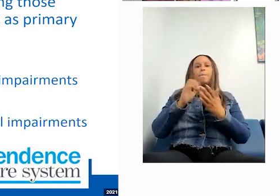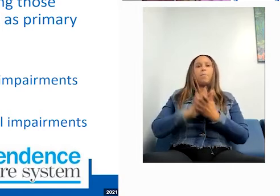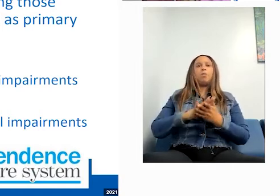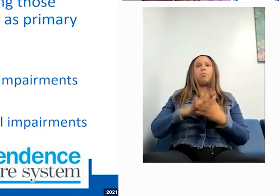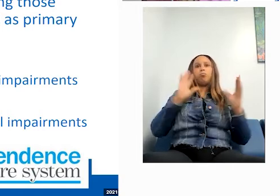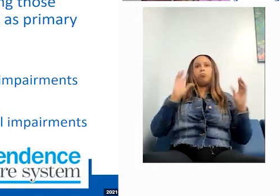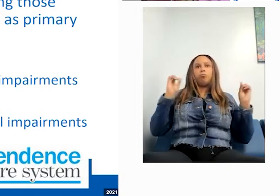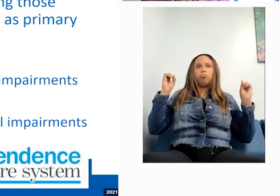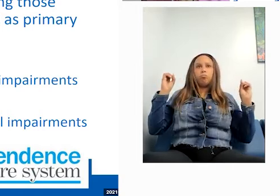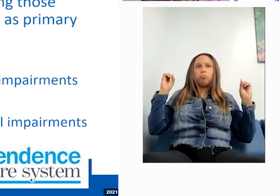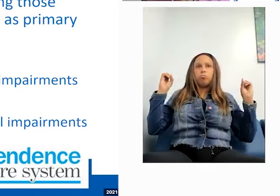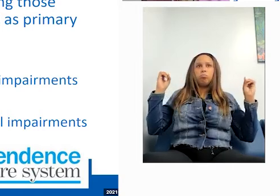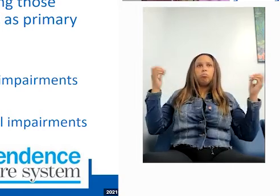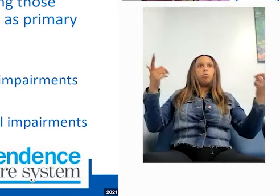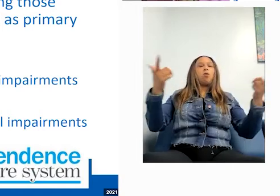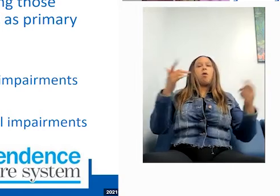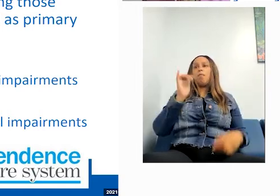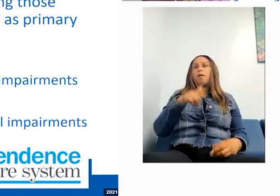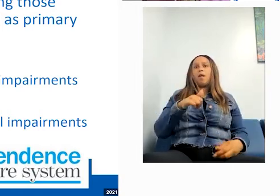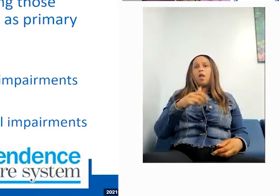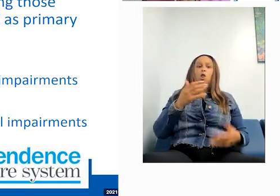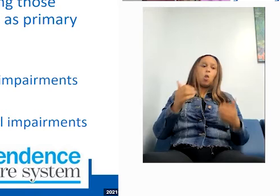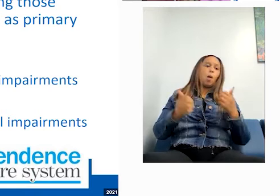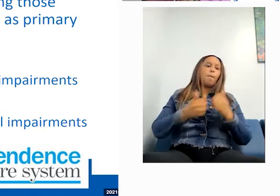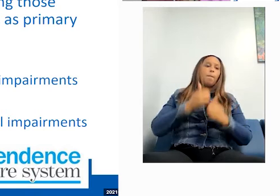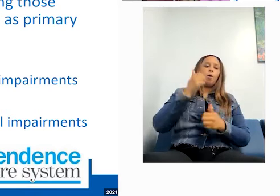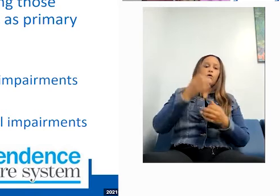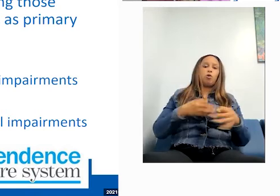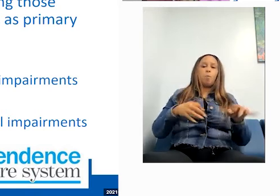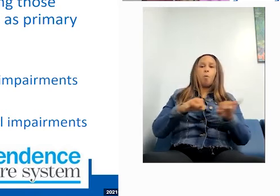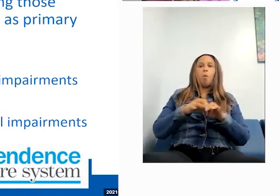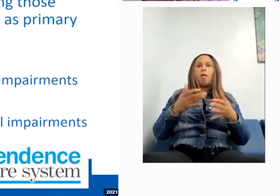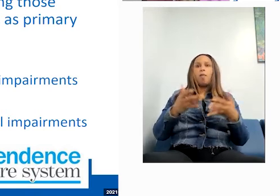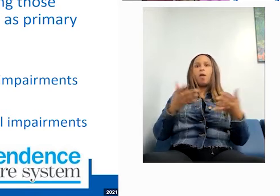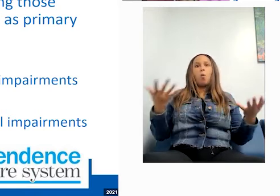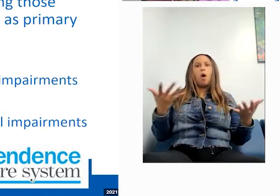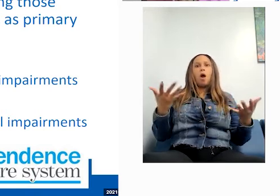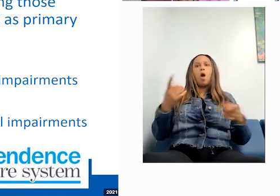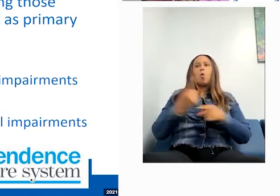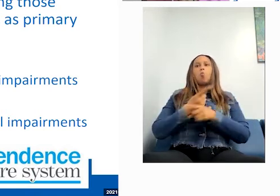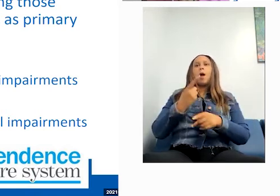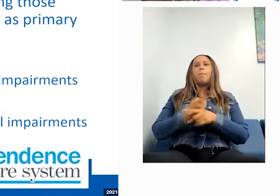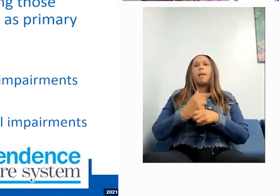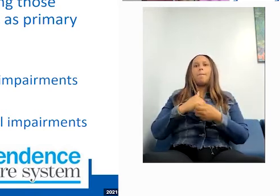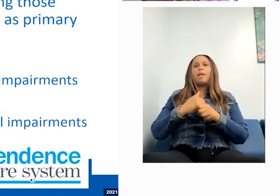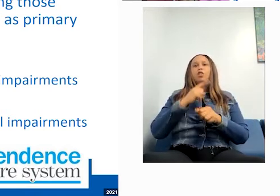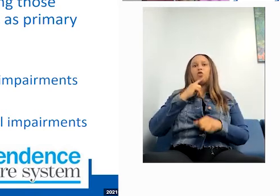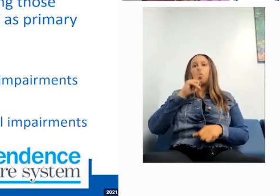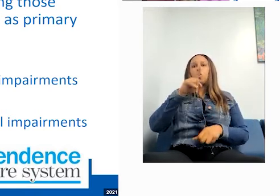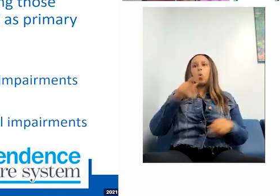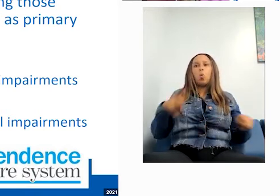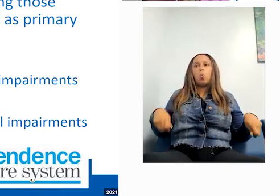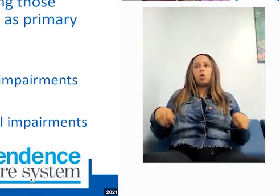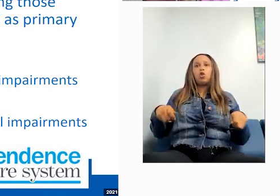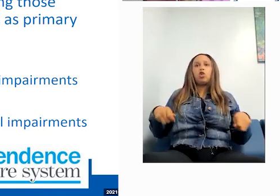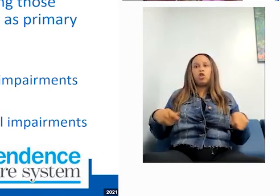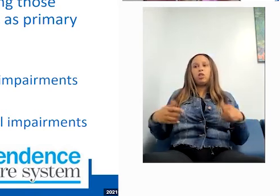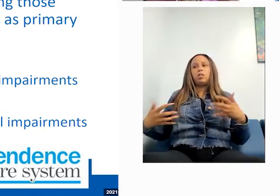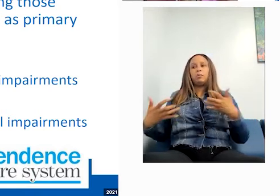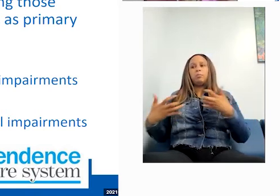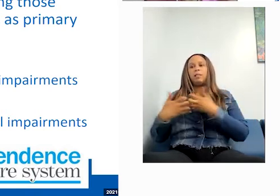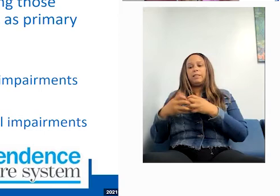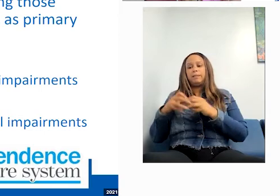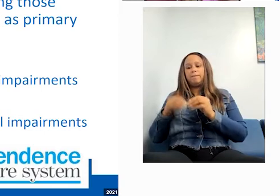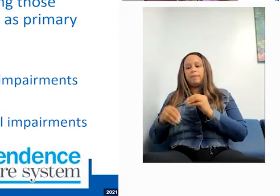And the most important things that came out were properly configured wheelchairs can make a huge impact